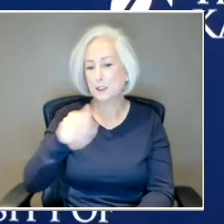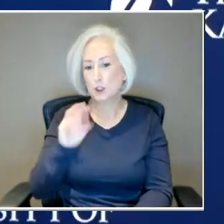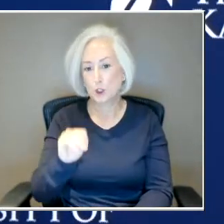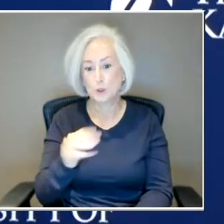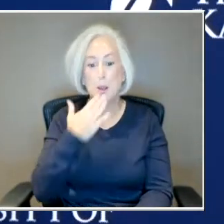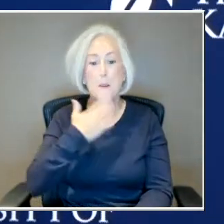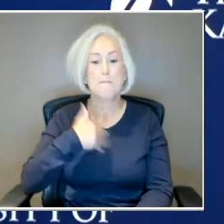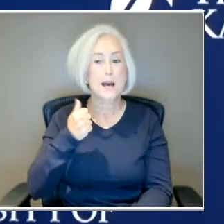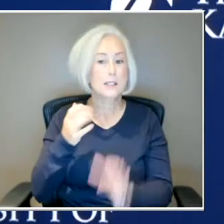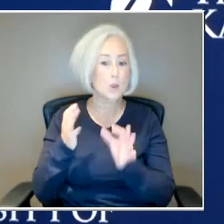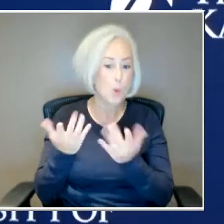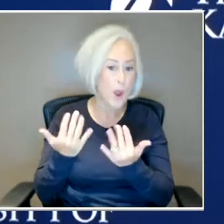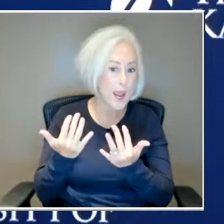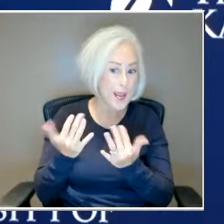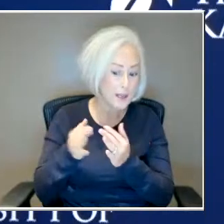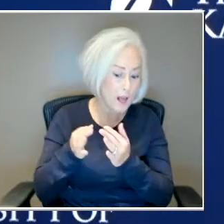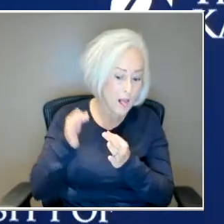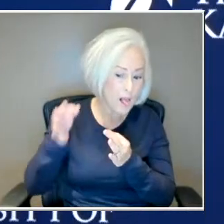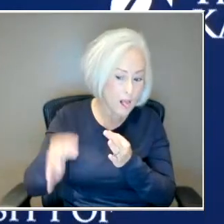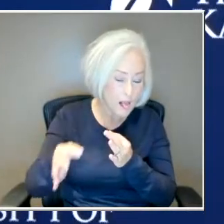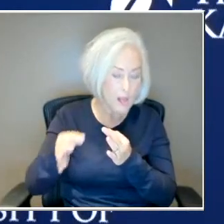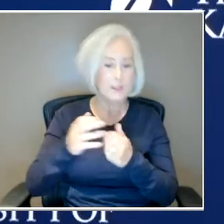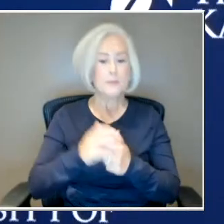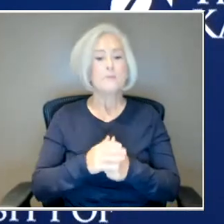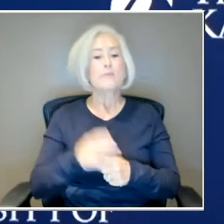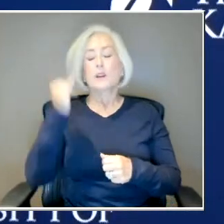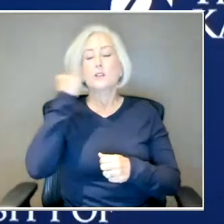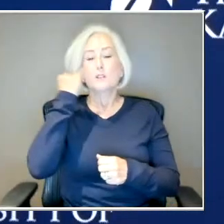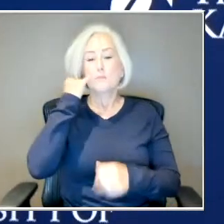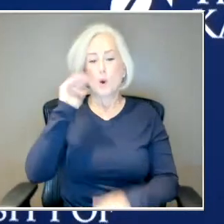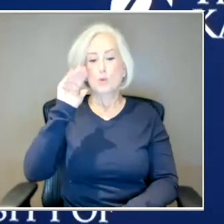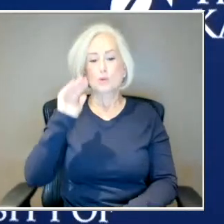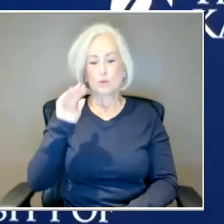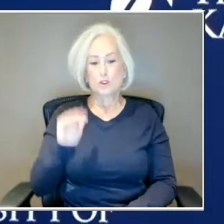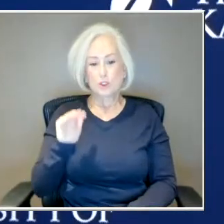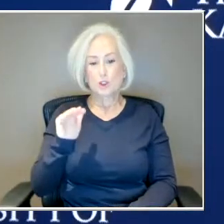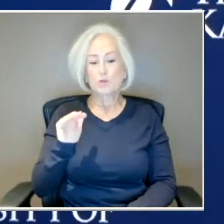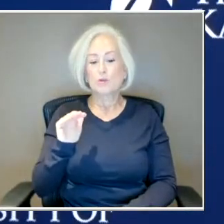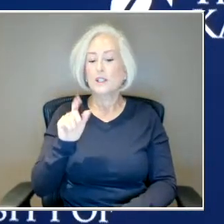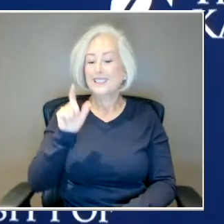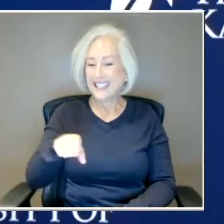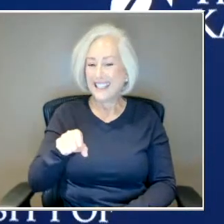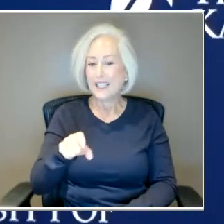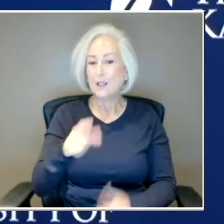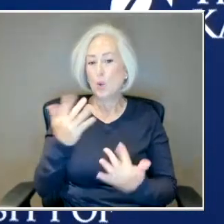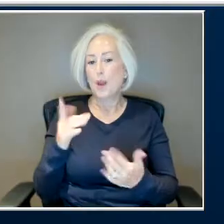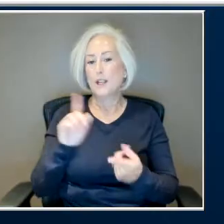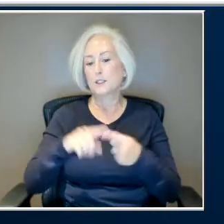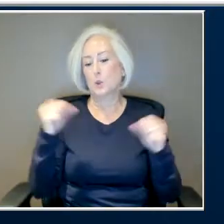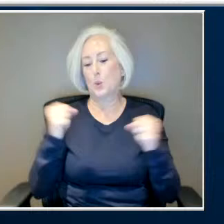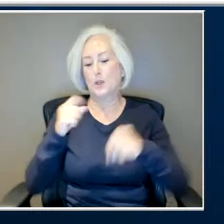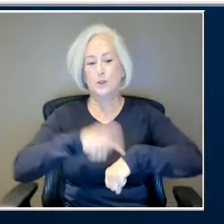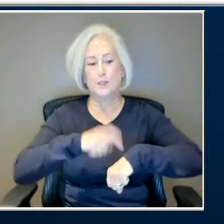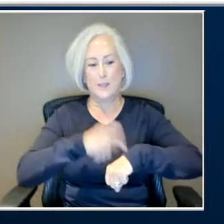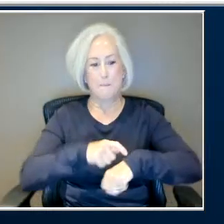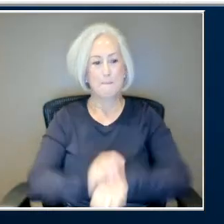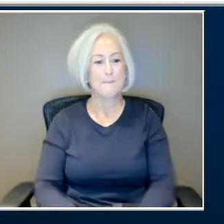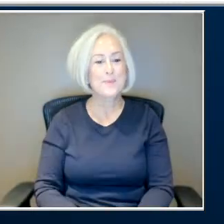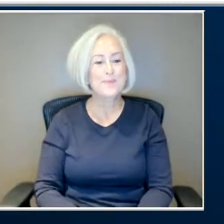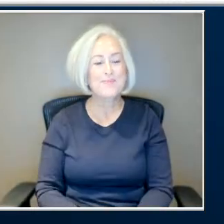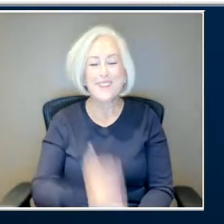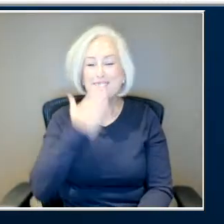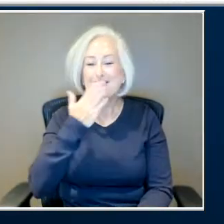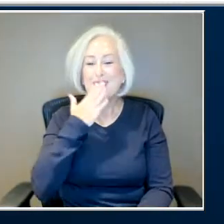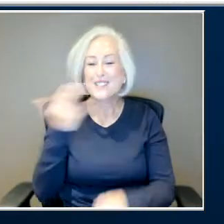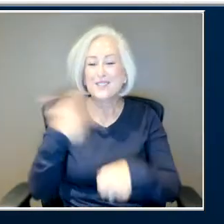they develop, wait until the winter time to see if they need to be vaccinated or not. All right, always great to have you. Thanks for having me.